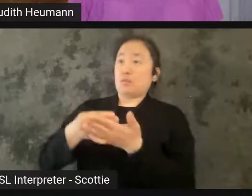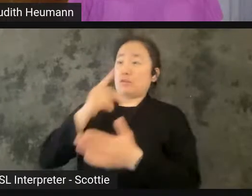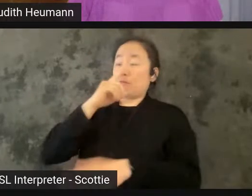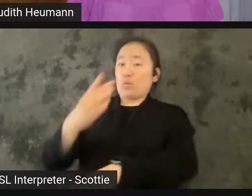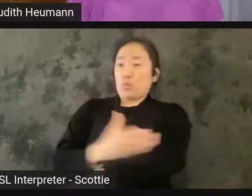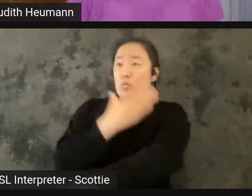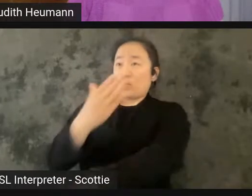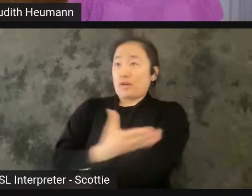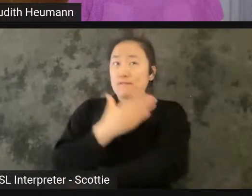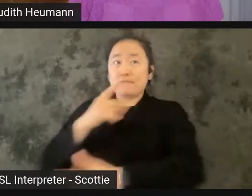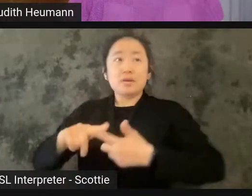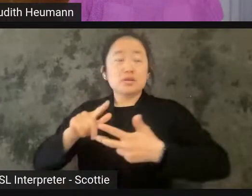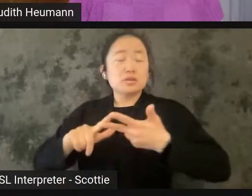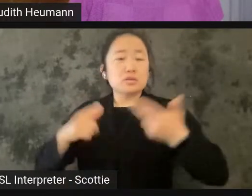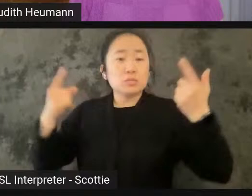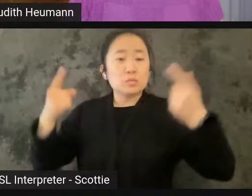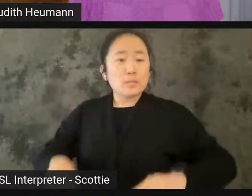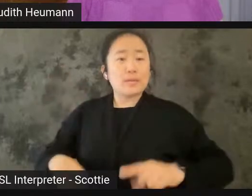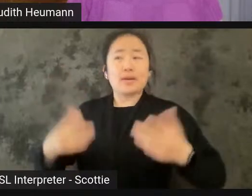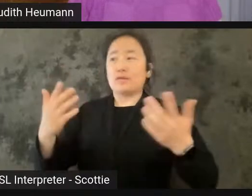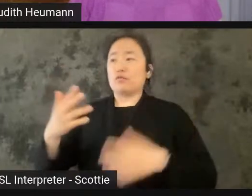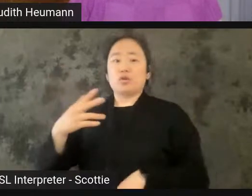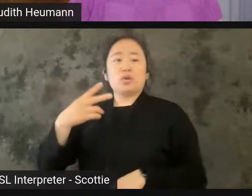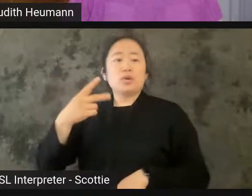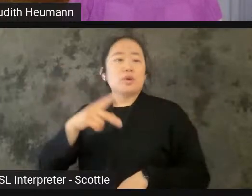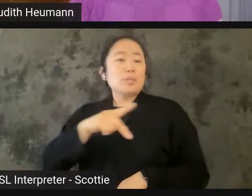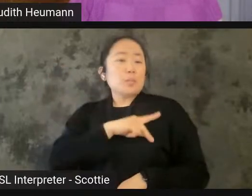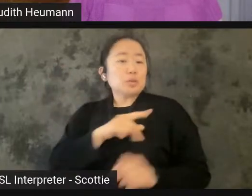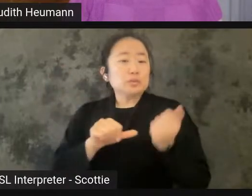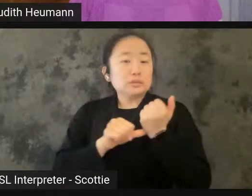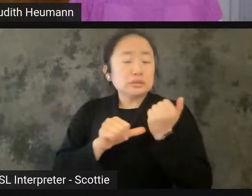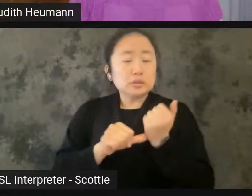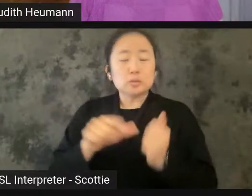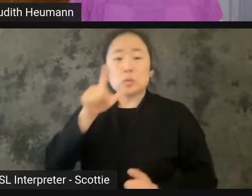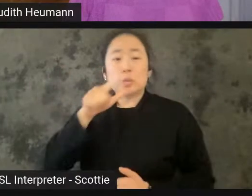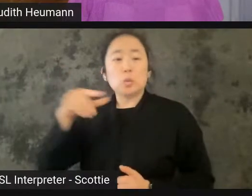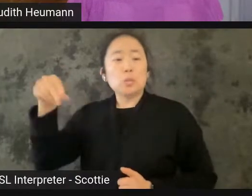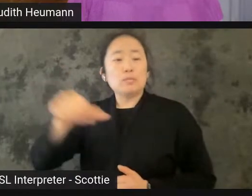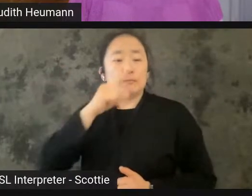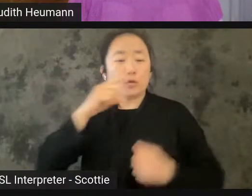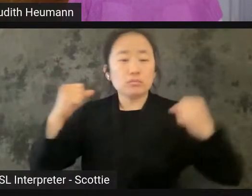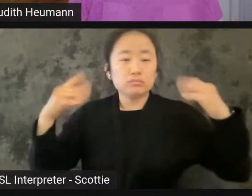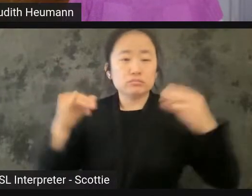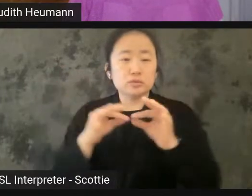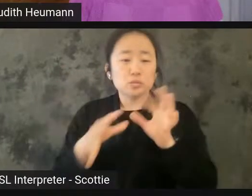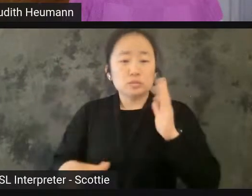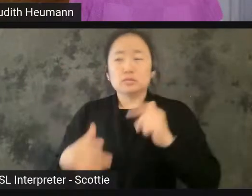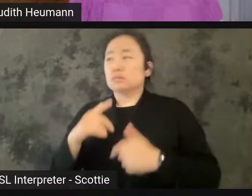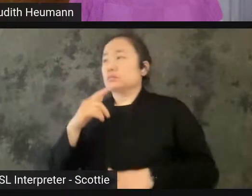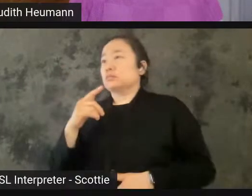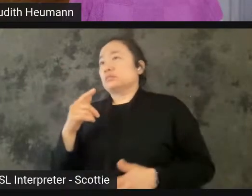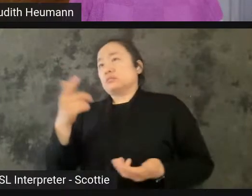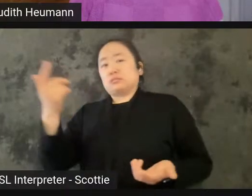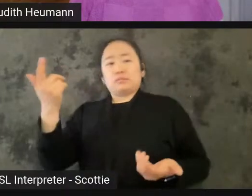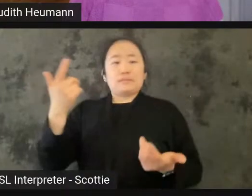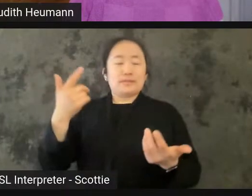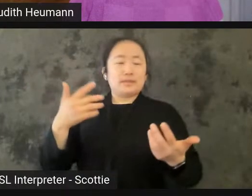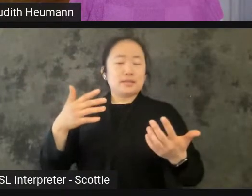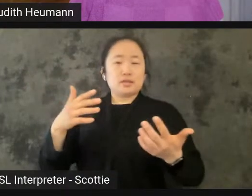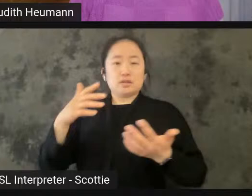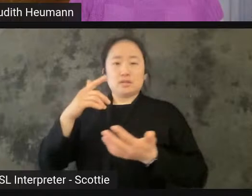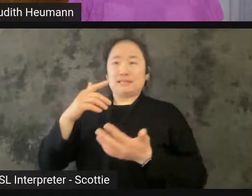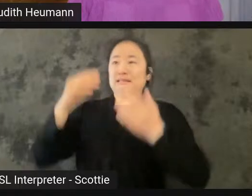need? What is going on in personal assistance? Who's paying for sign language interpreters? What's being done with